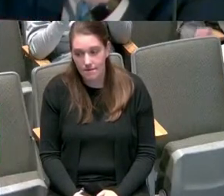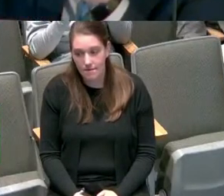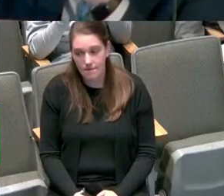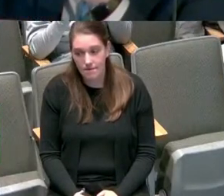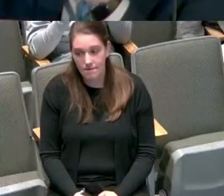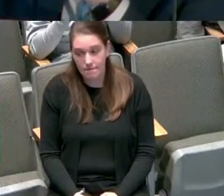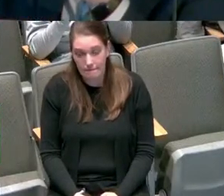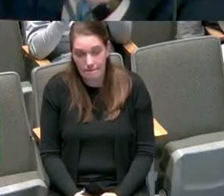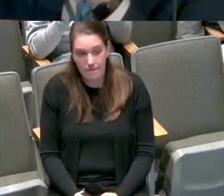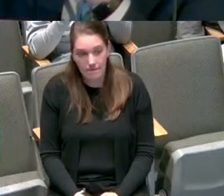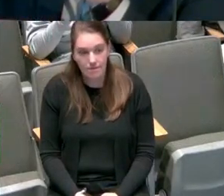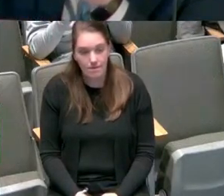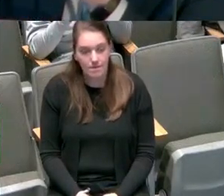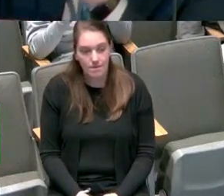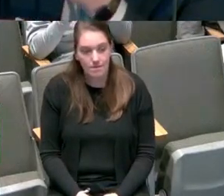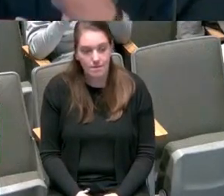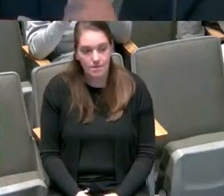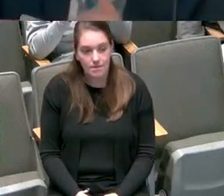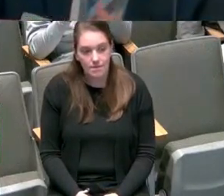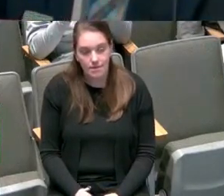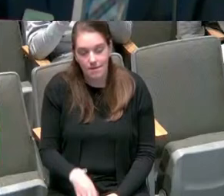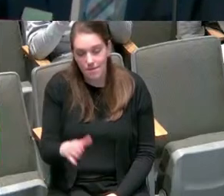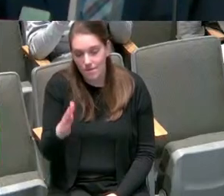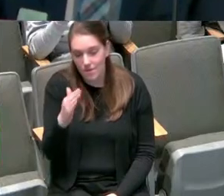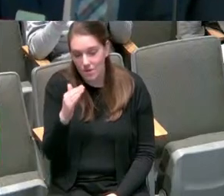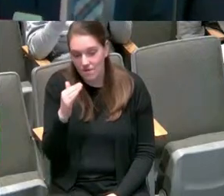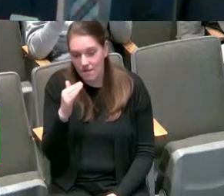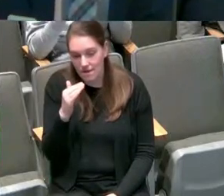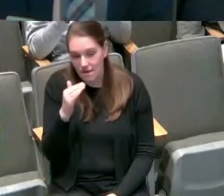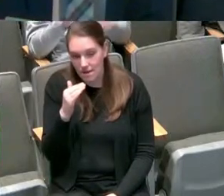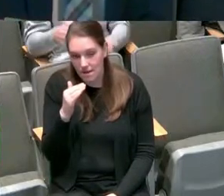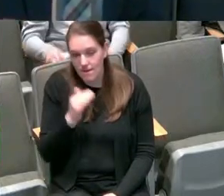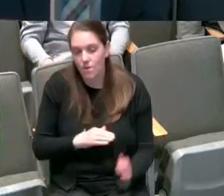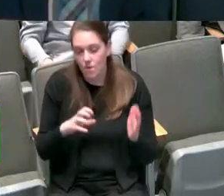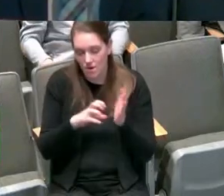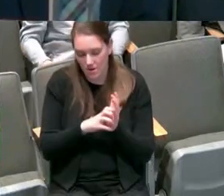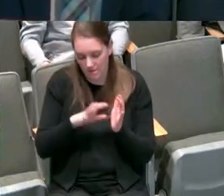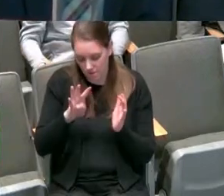moving on to article 41